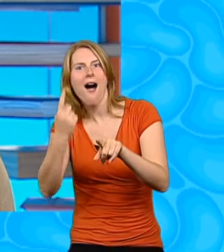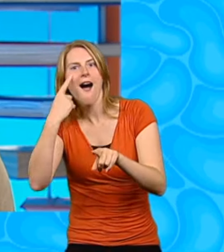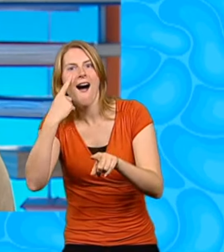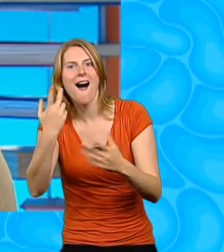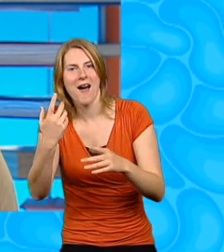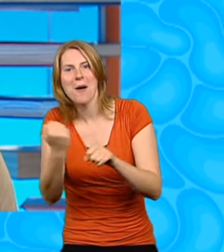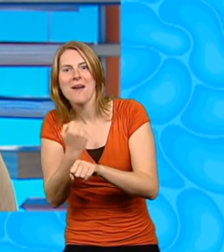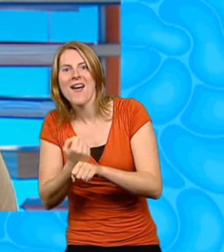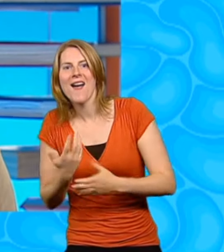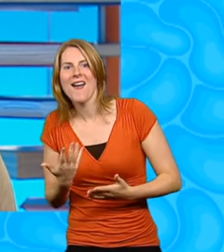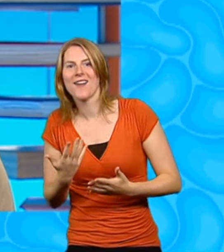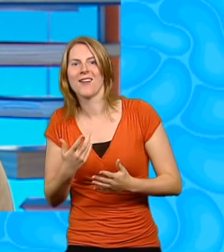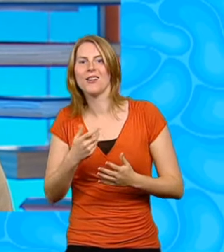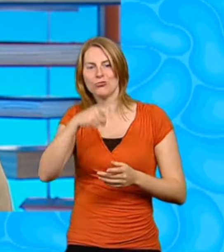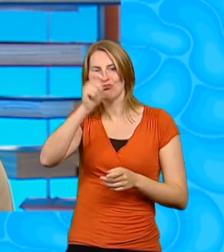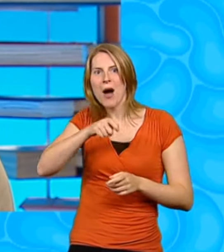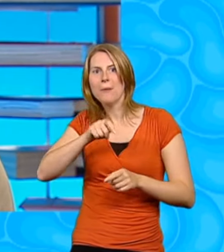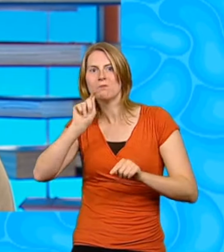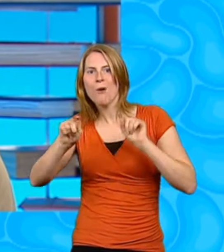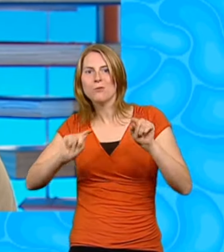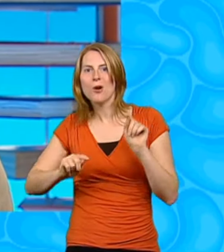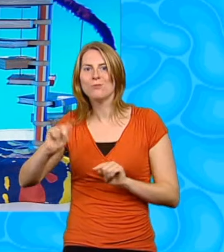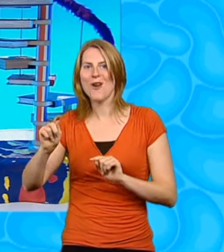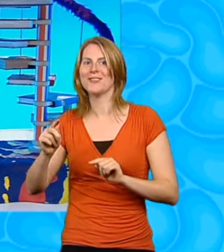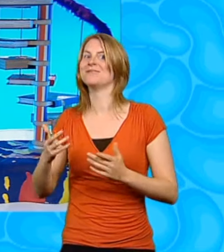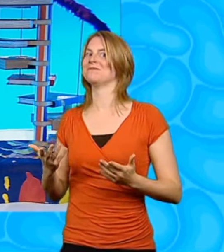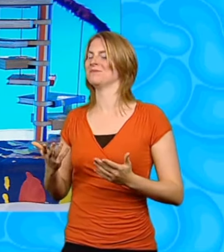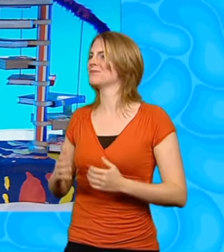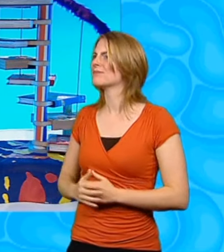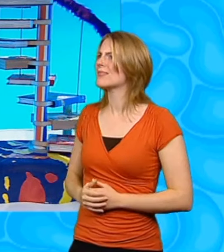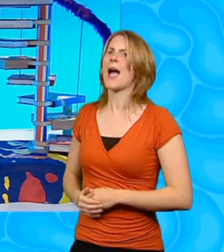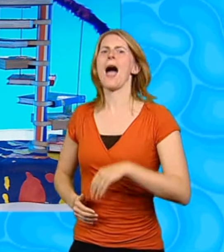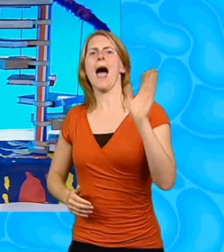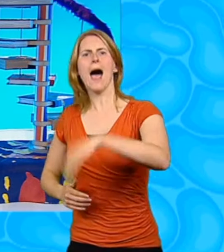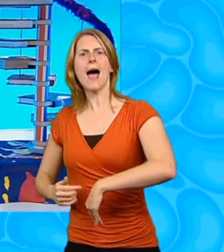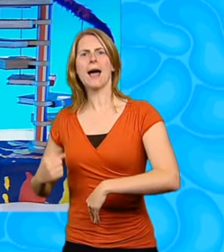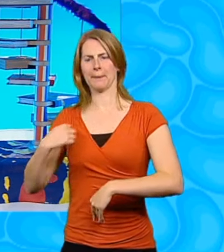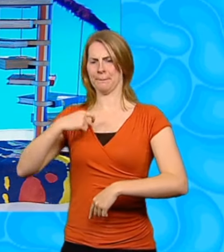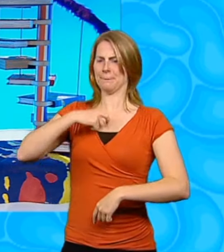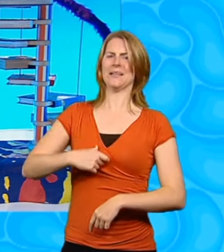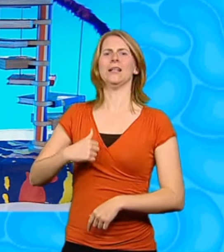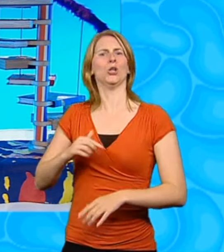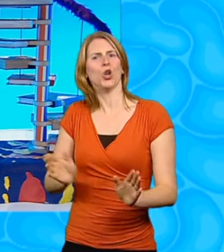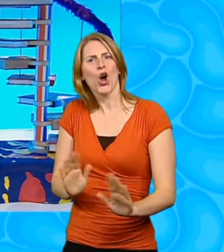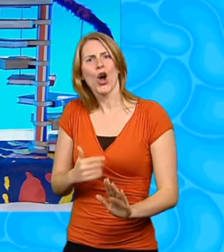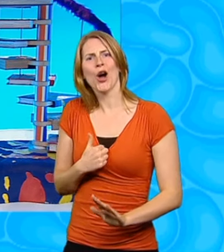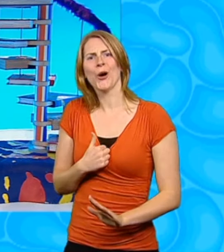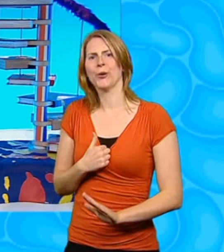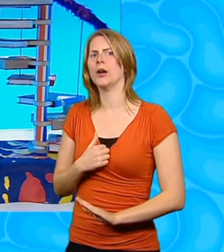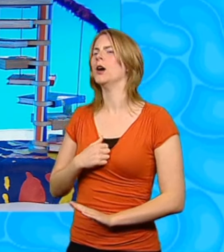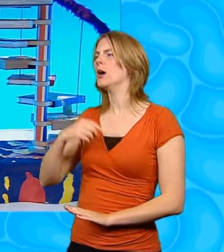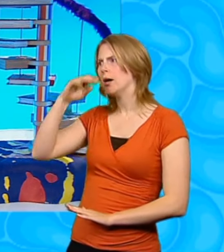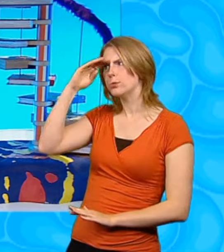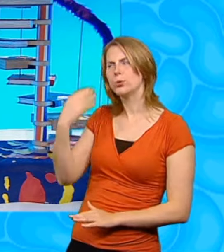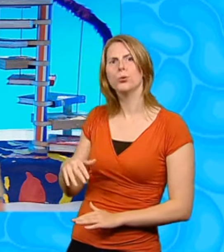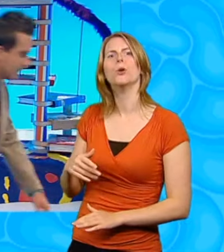don't you try it and go stripey and spotty all over? Hey, I didn't mean me. Whew, that's